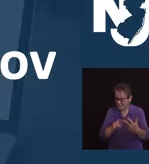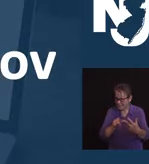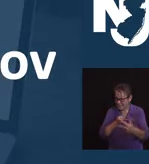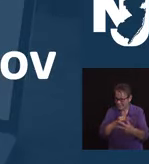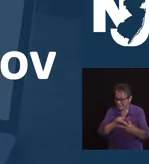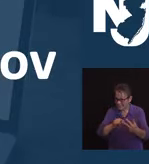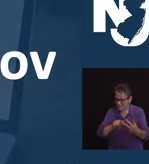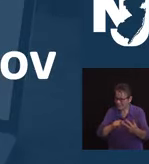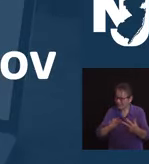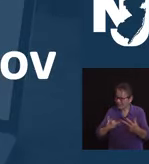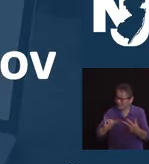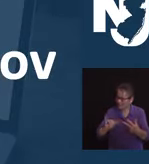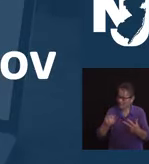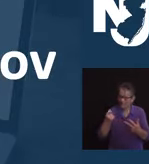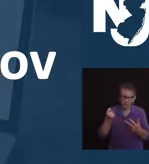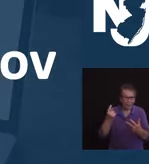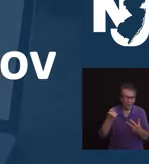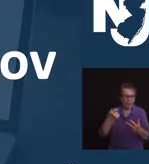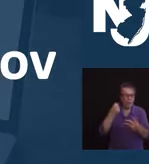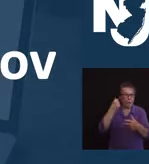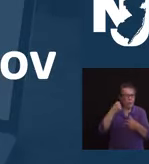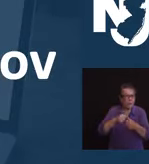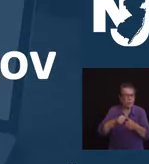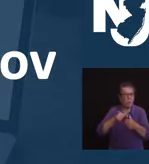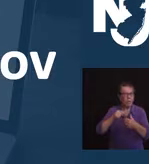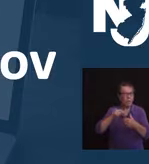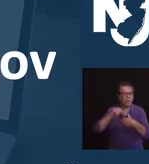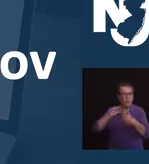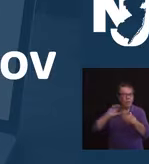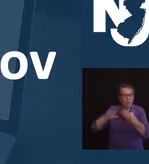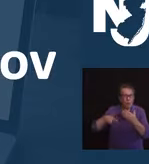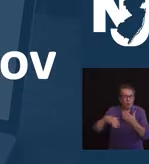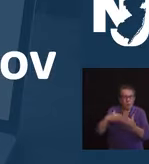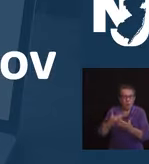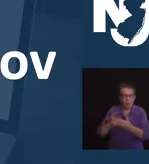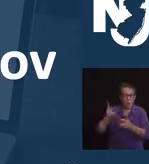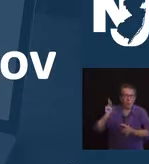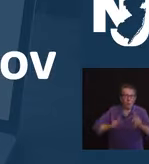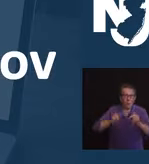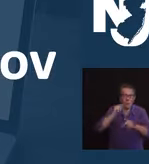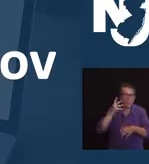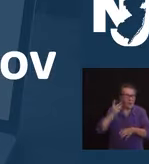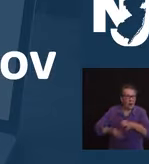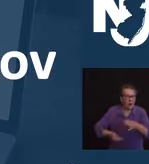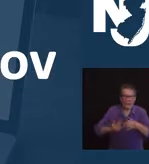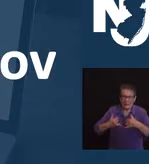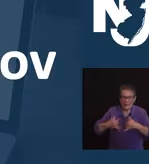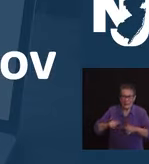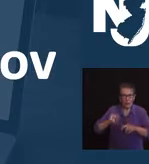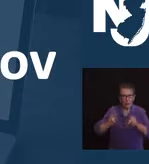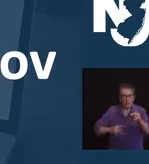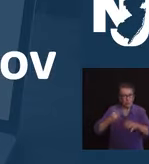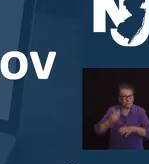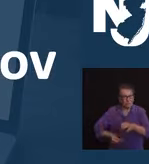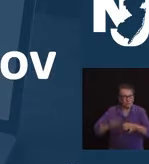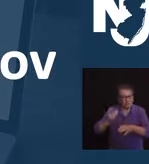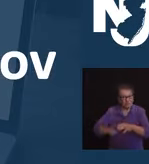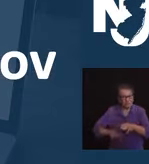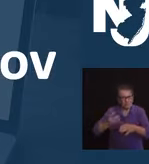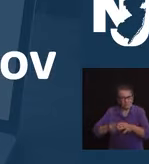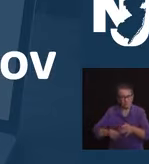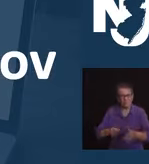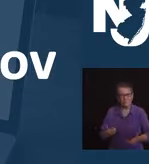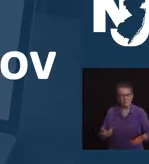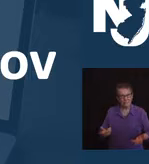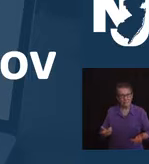we are still in a battle to save lives from this virus. We all have our jobs to do to slow the spread and protect our families